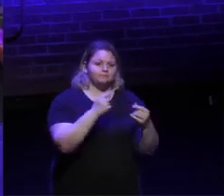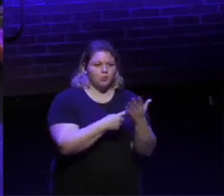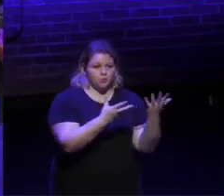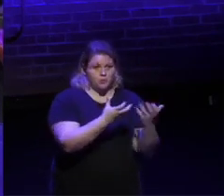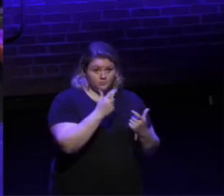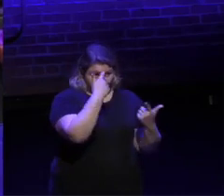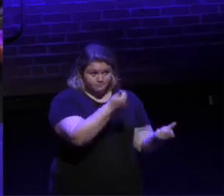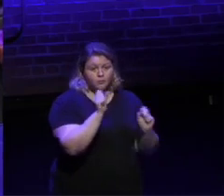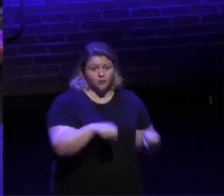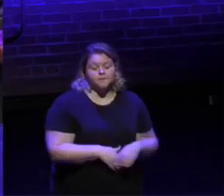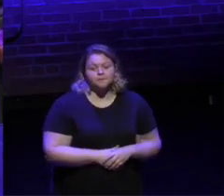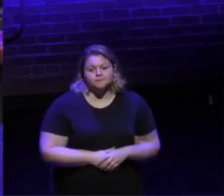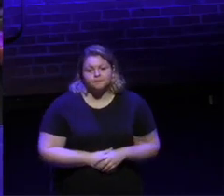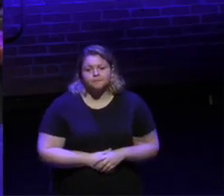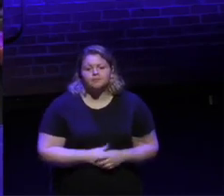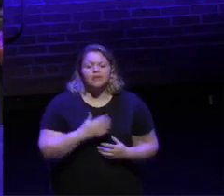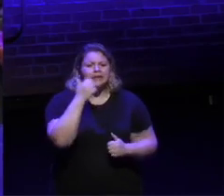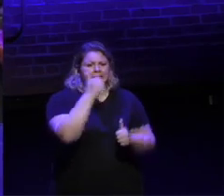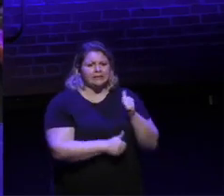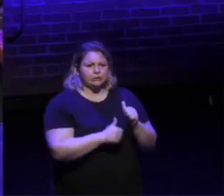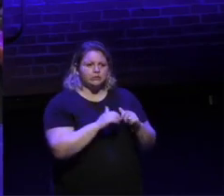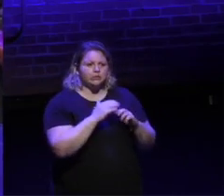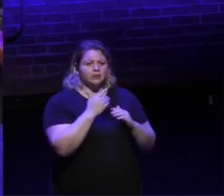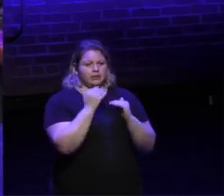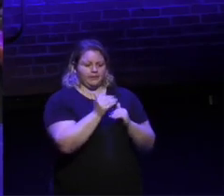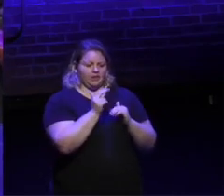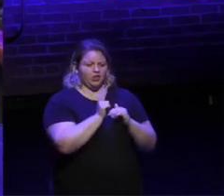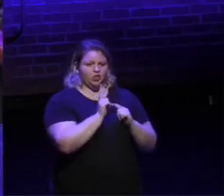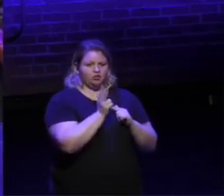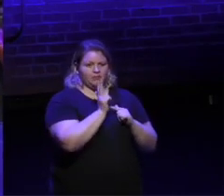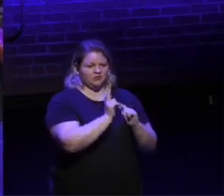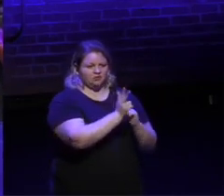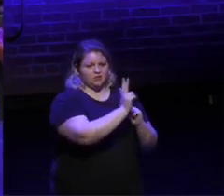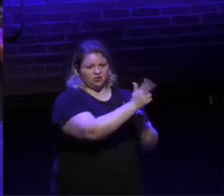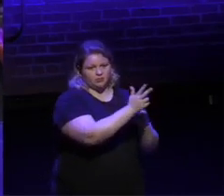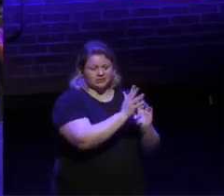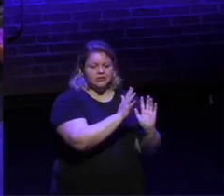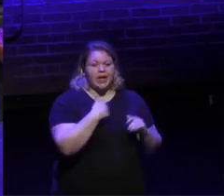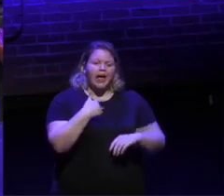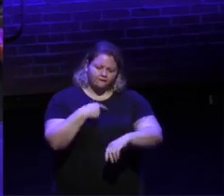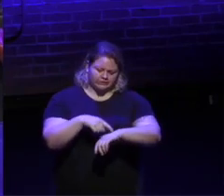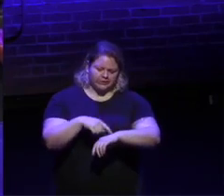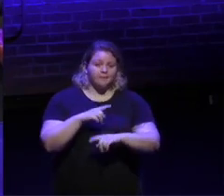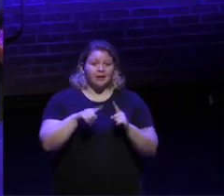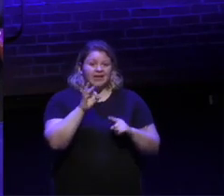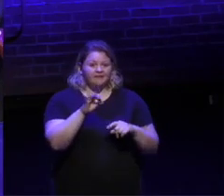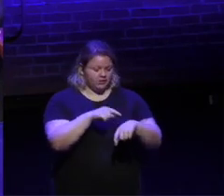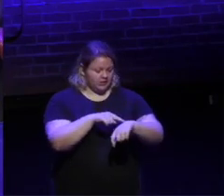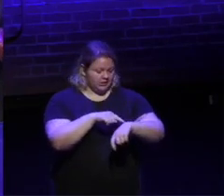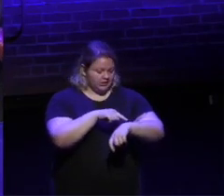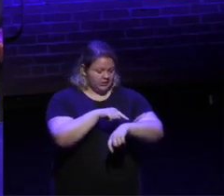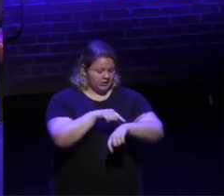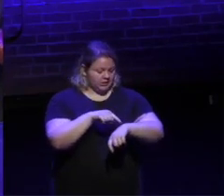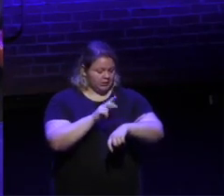So those opening statements will be about 3 minutes each. I have a watch, but I'm not going to like interrupt you unless we go well